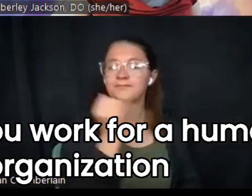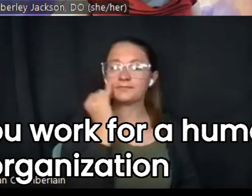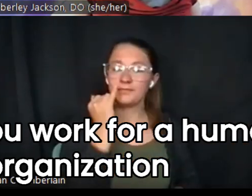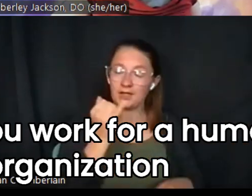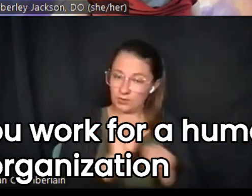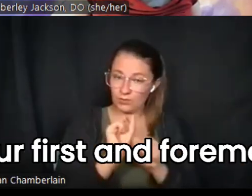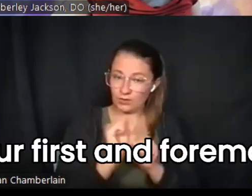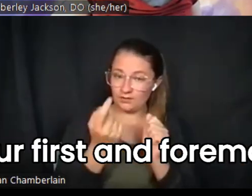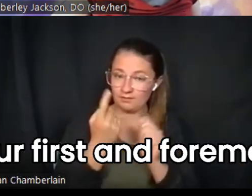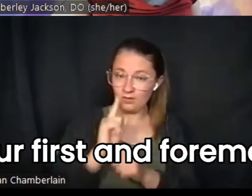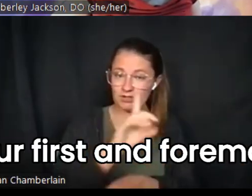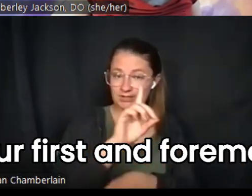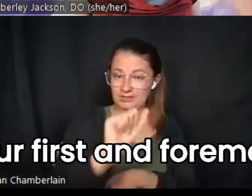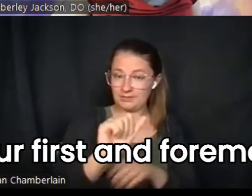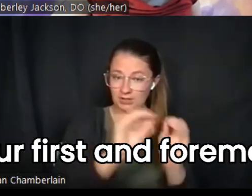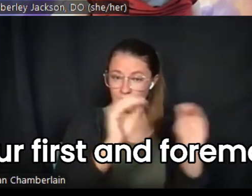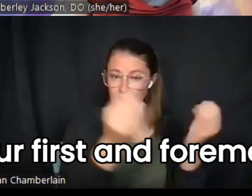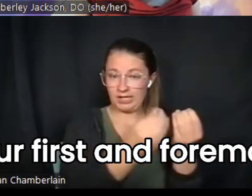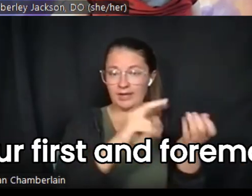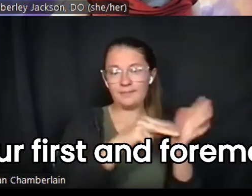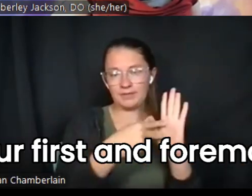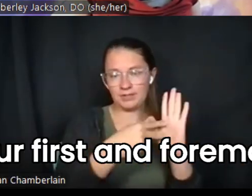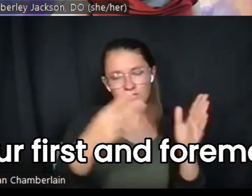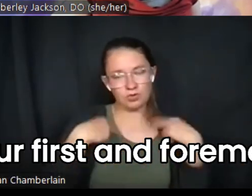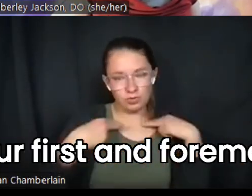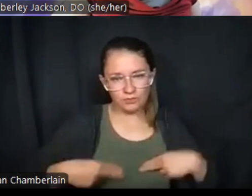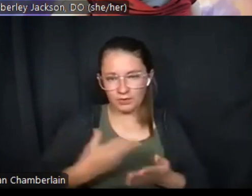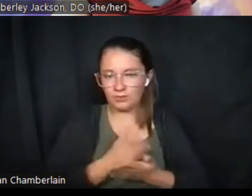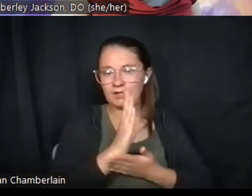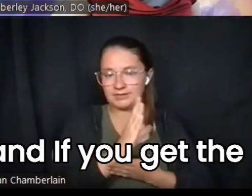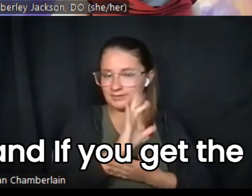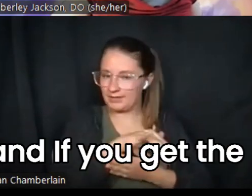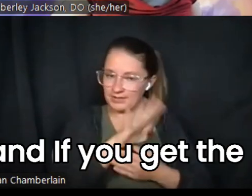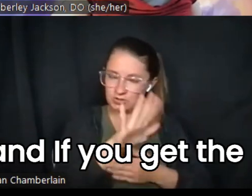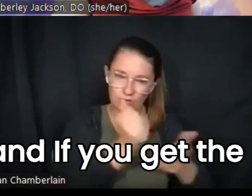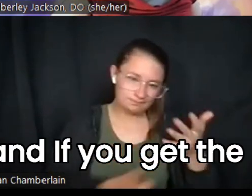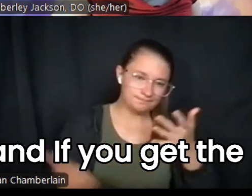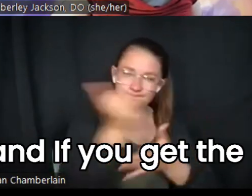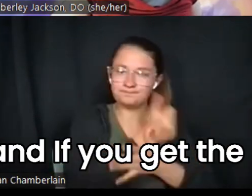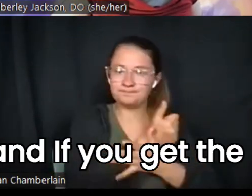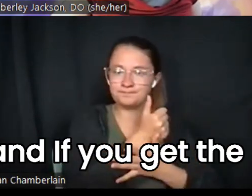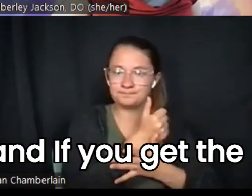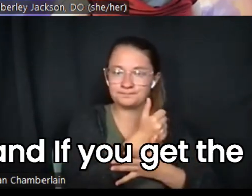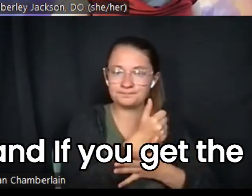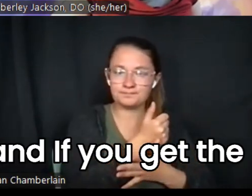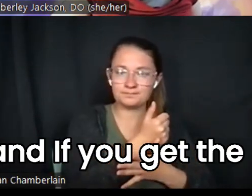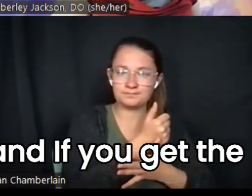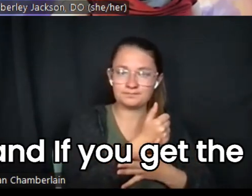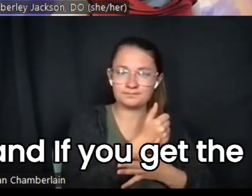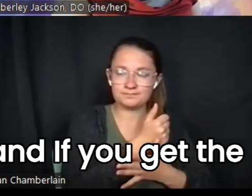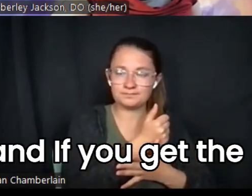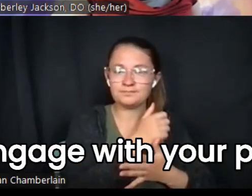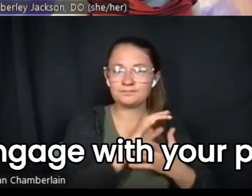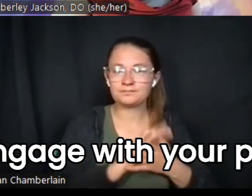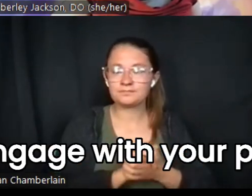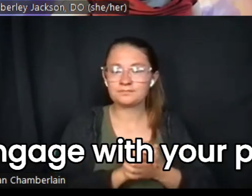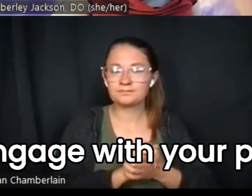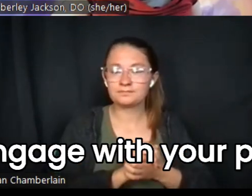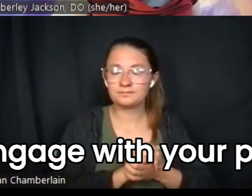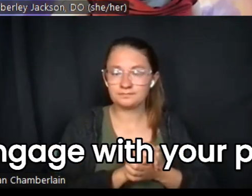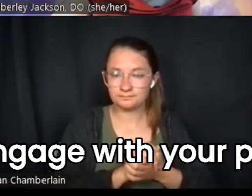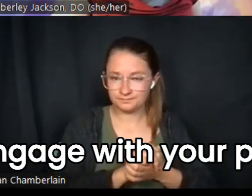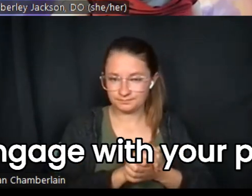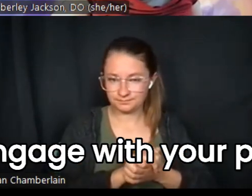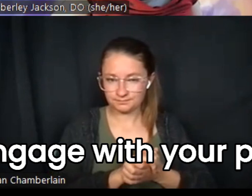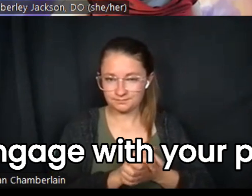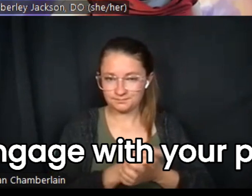rights organization, and that is your first and foremost duty. And if you get the chance